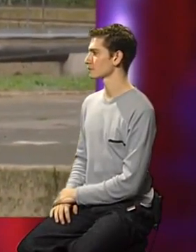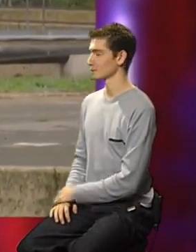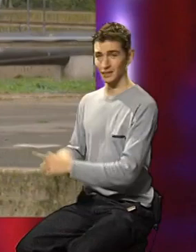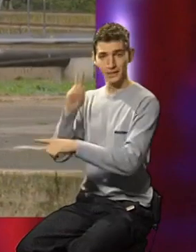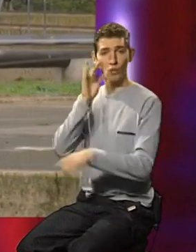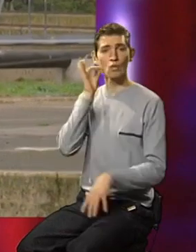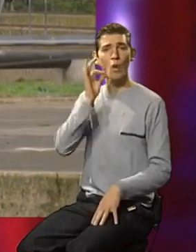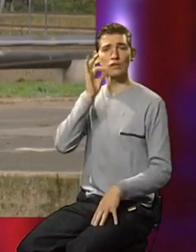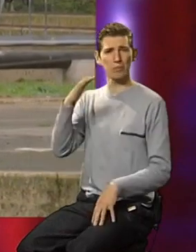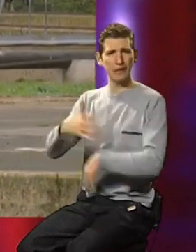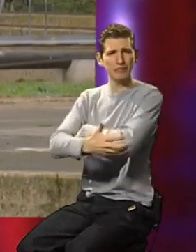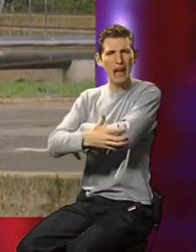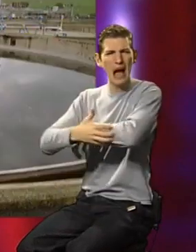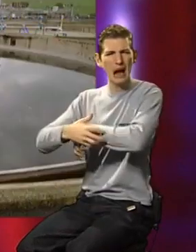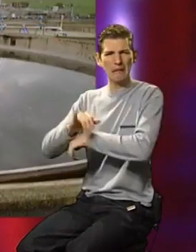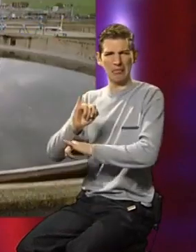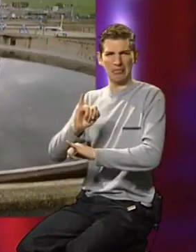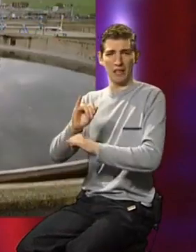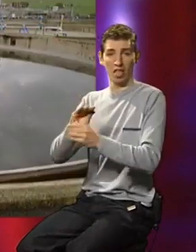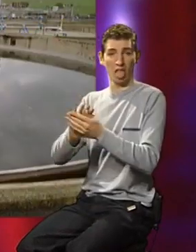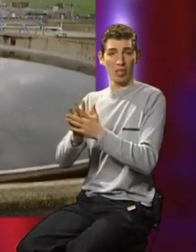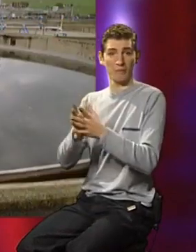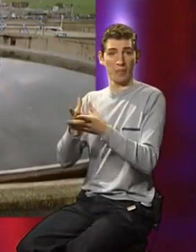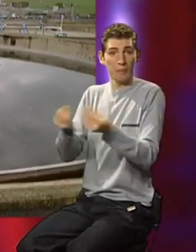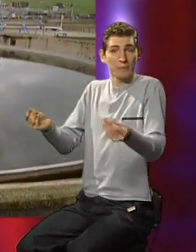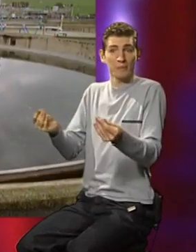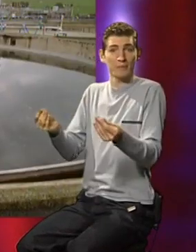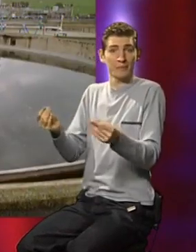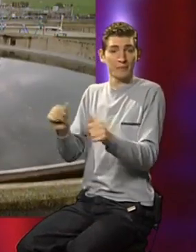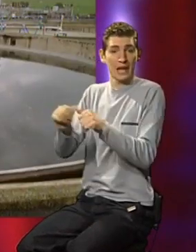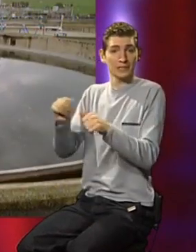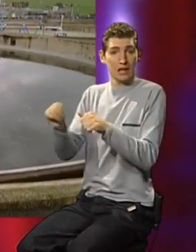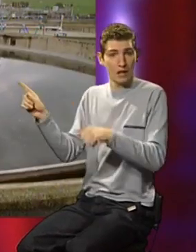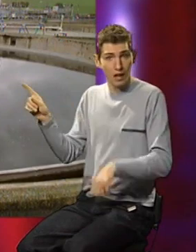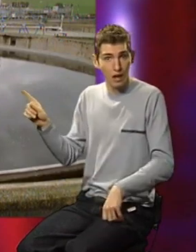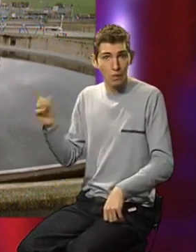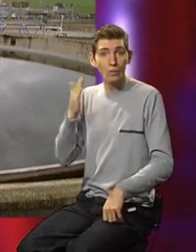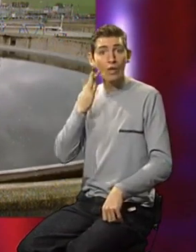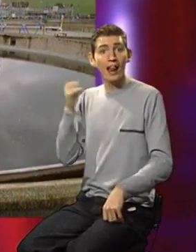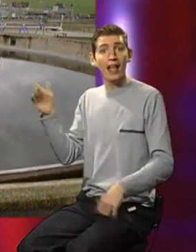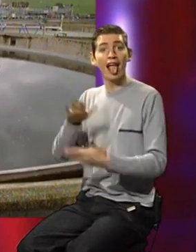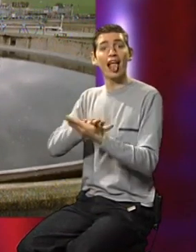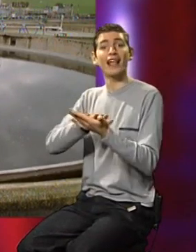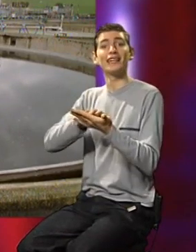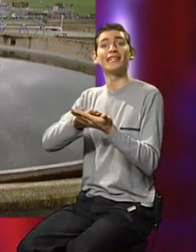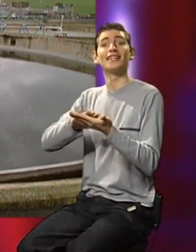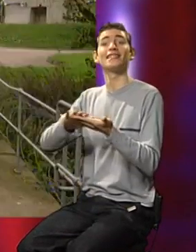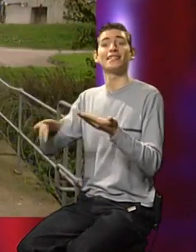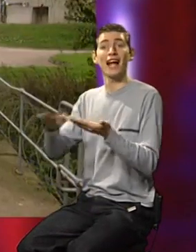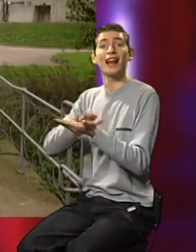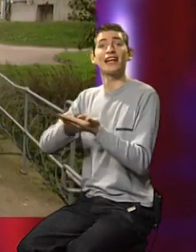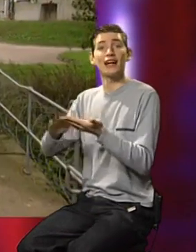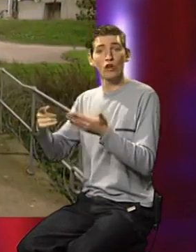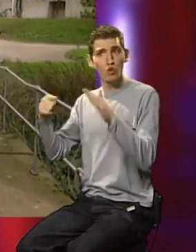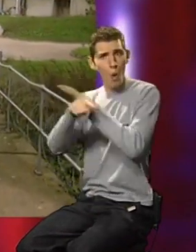The water's lost its brown colour now. And when it's clean, guess where it goes?